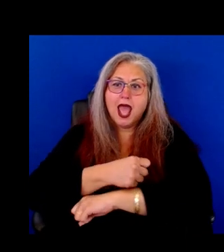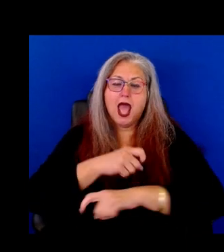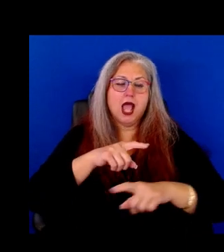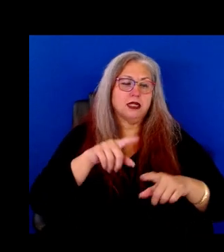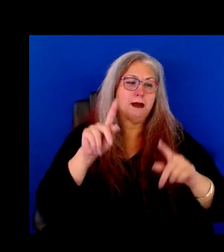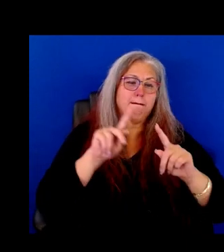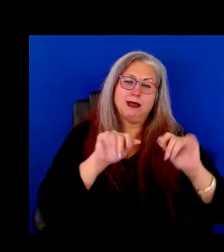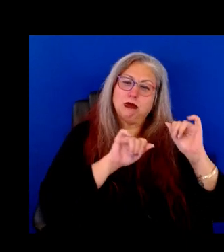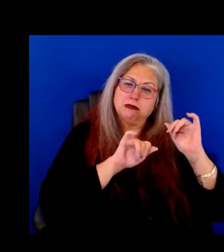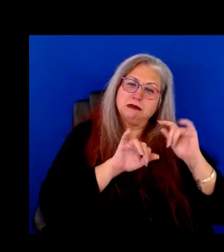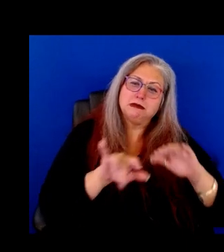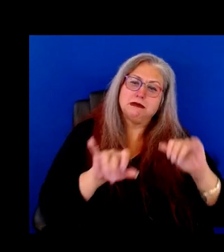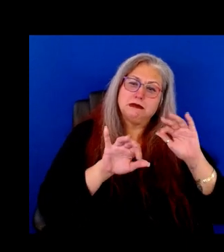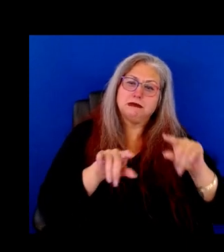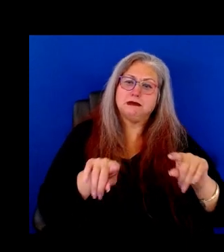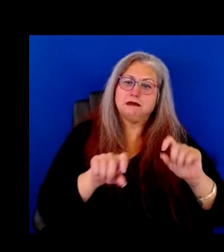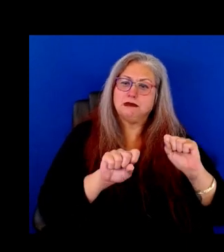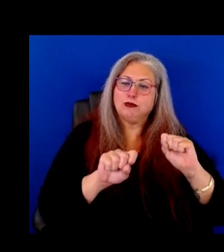filled